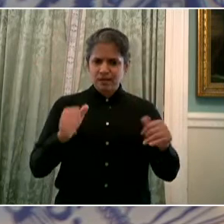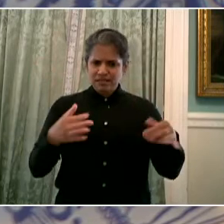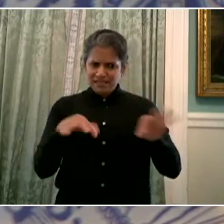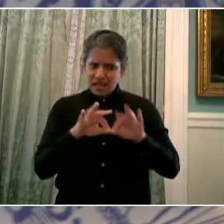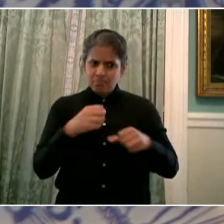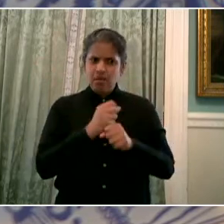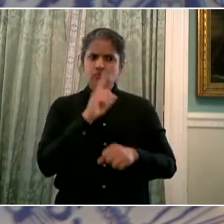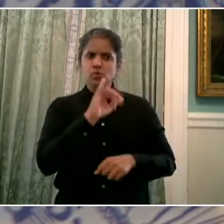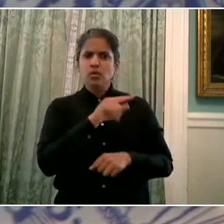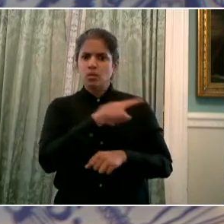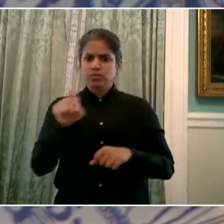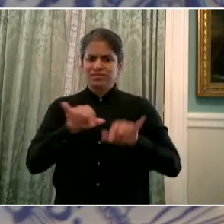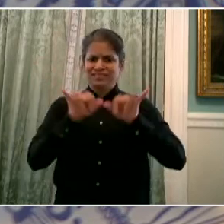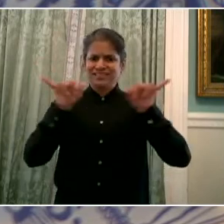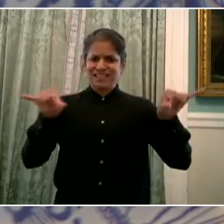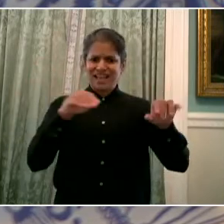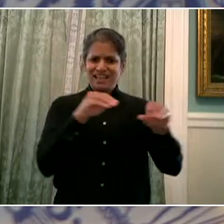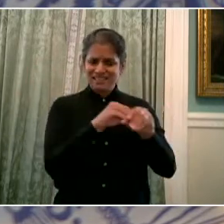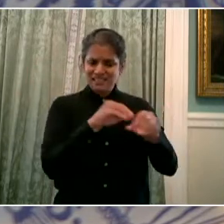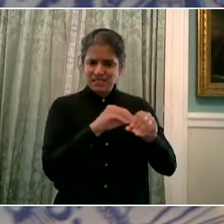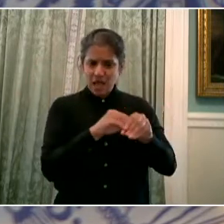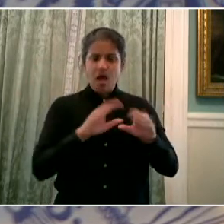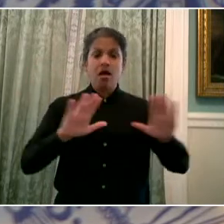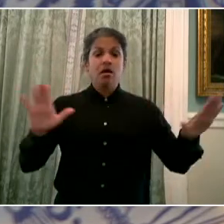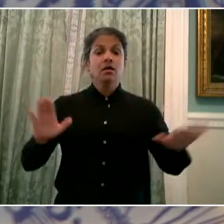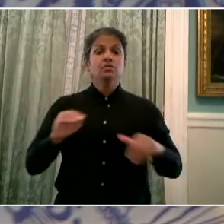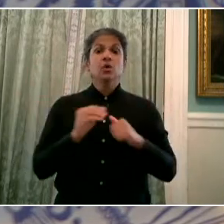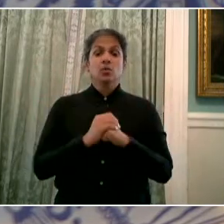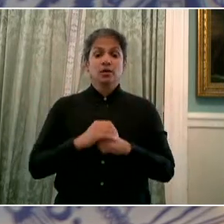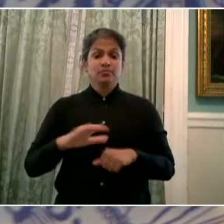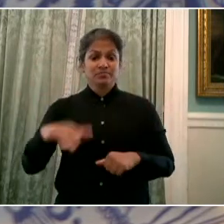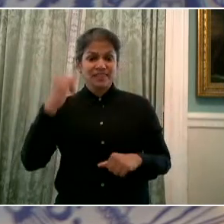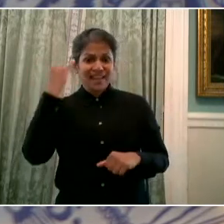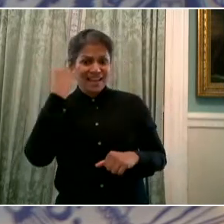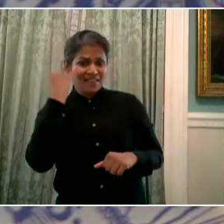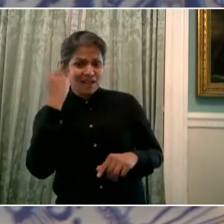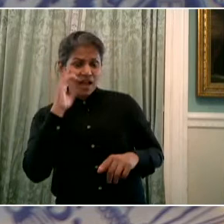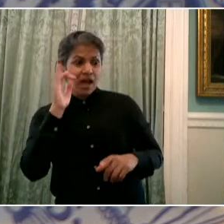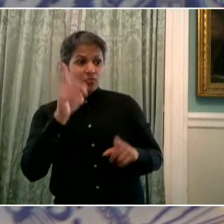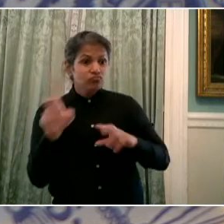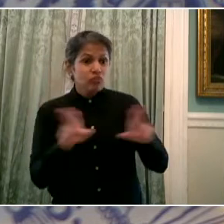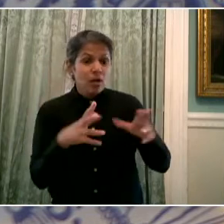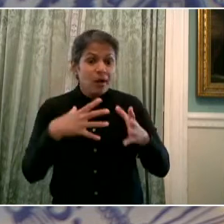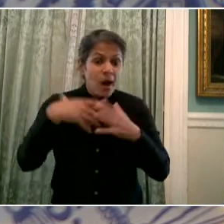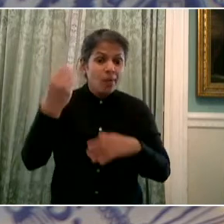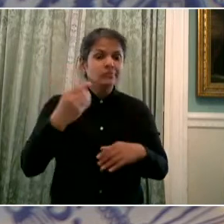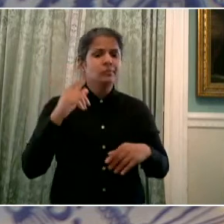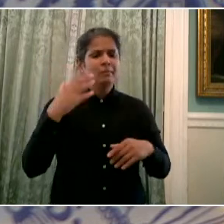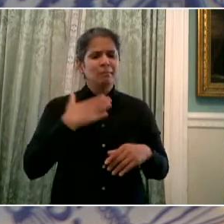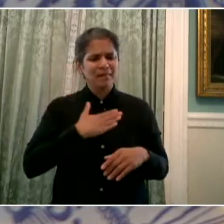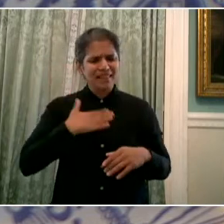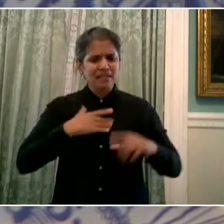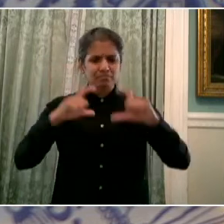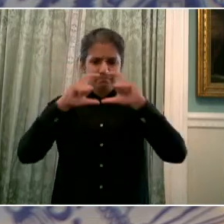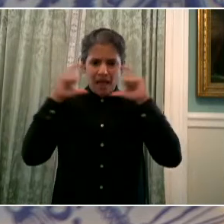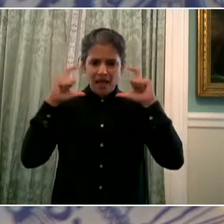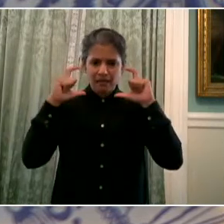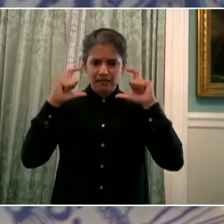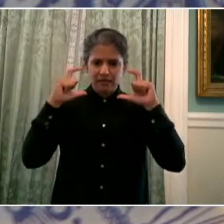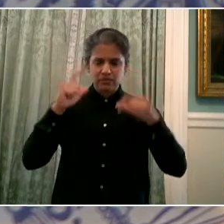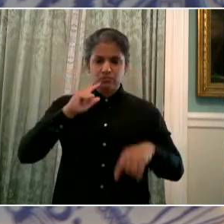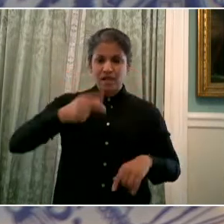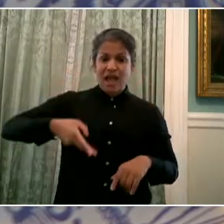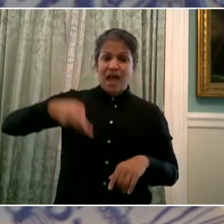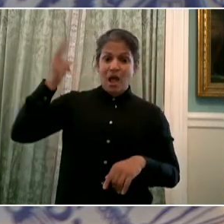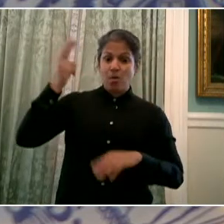stay indoors. If you do need to be outside, we ask that you mask up with a high quality and well-fitting